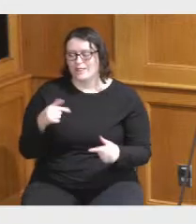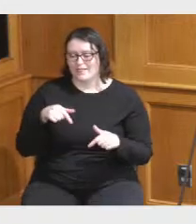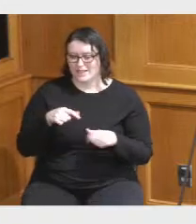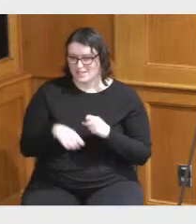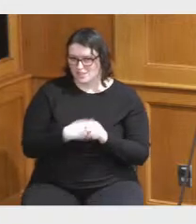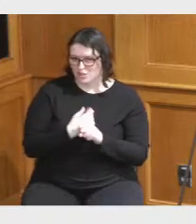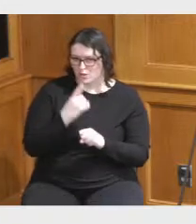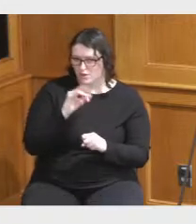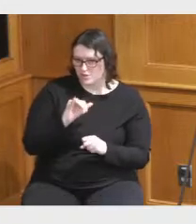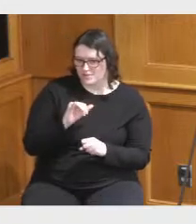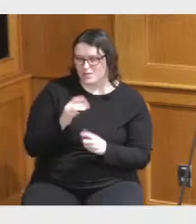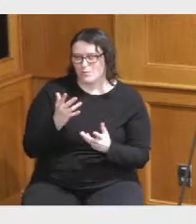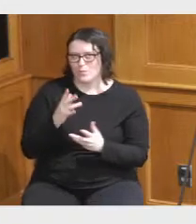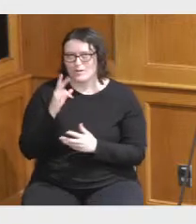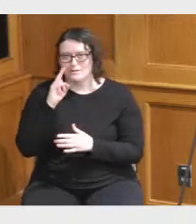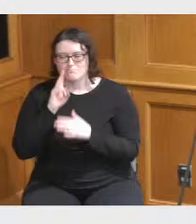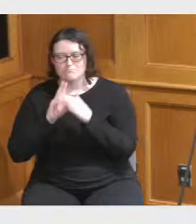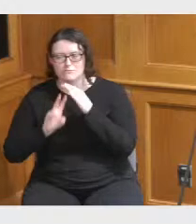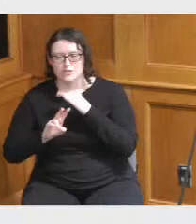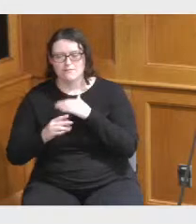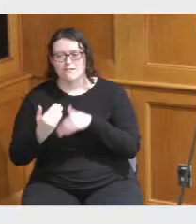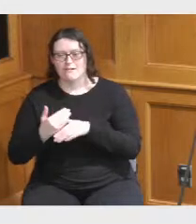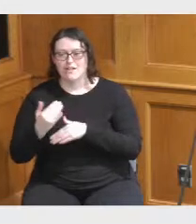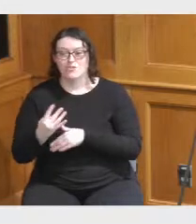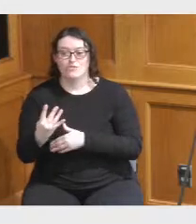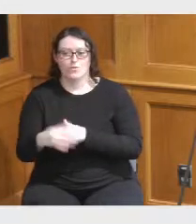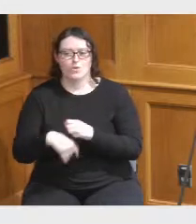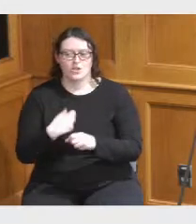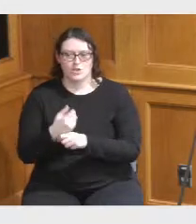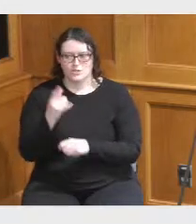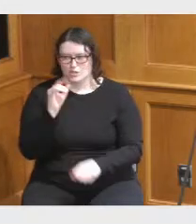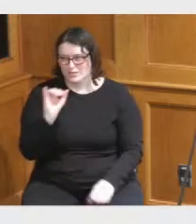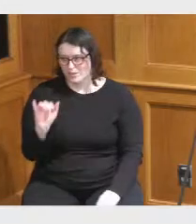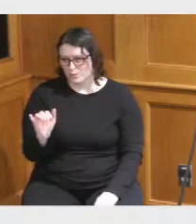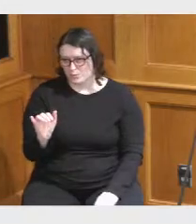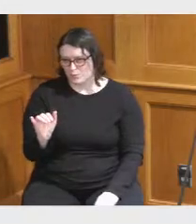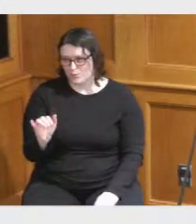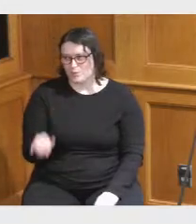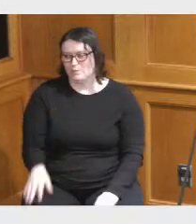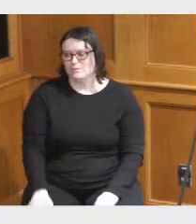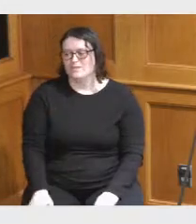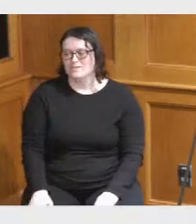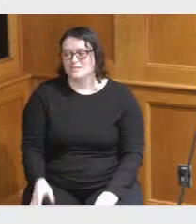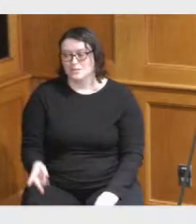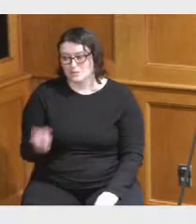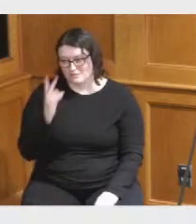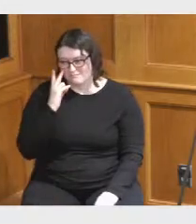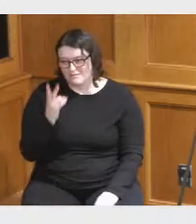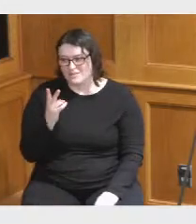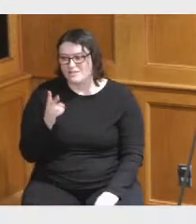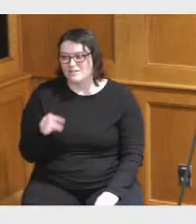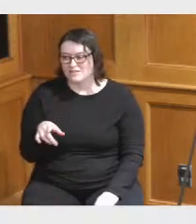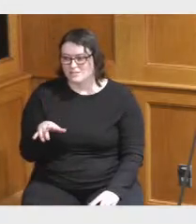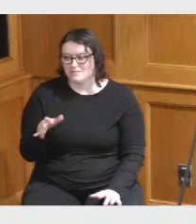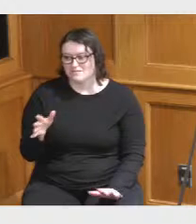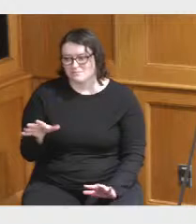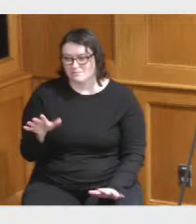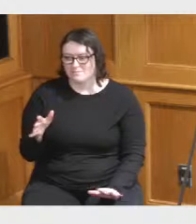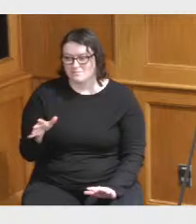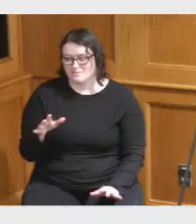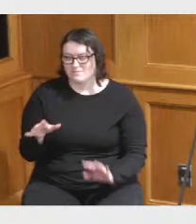like, but what we think the next 4 years look like. And as you can see, these are subject to the